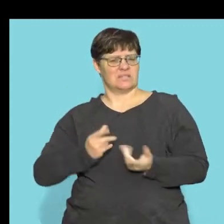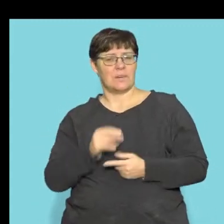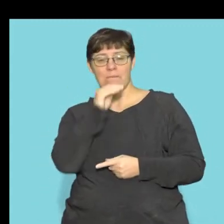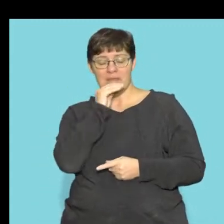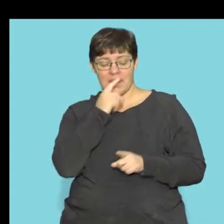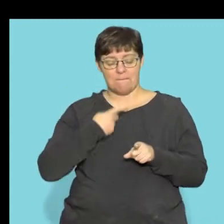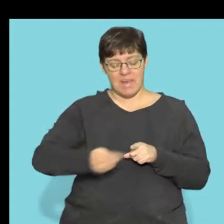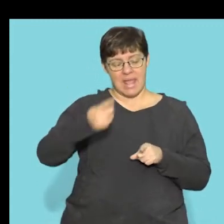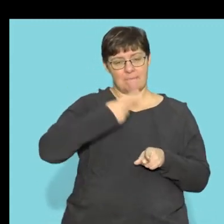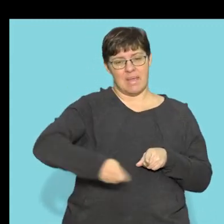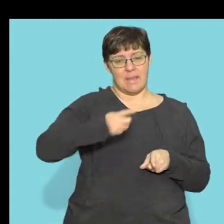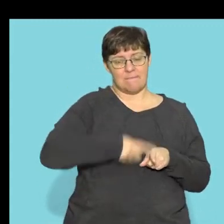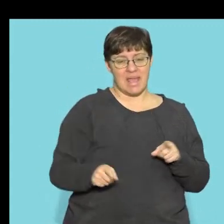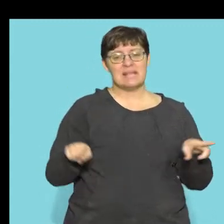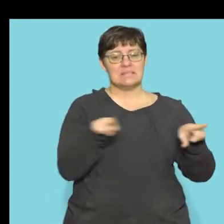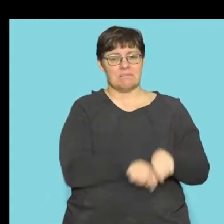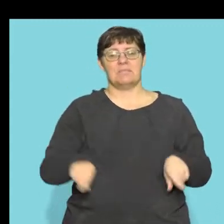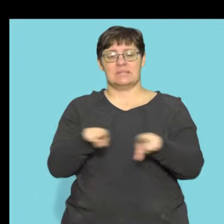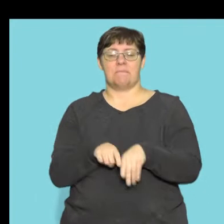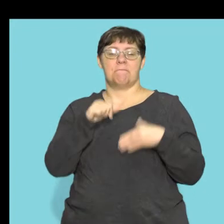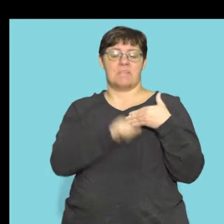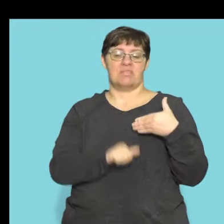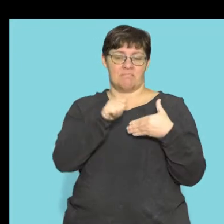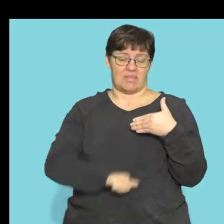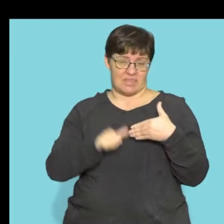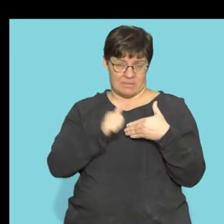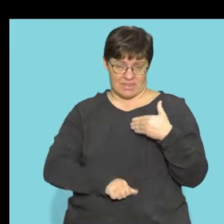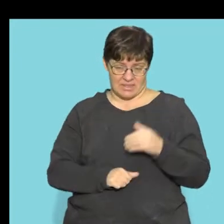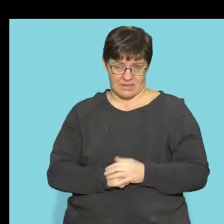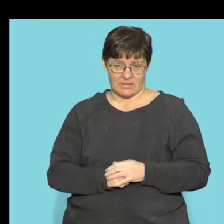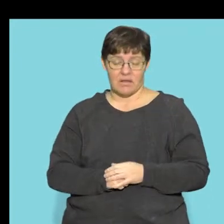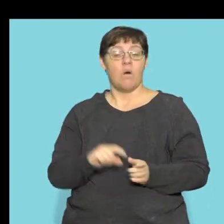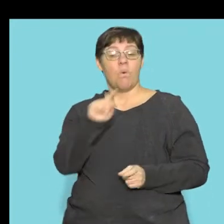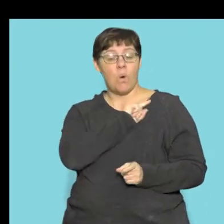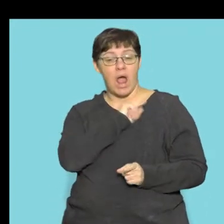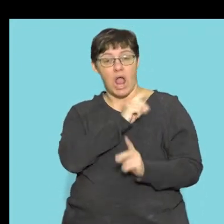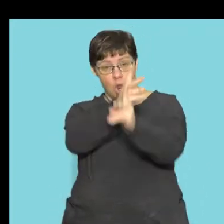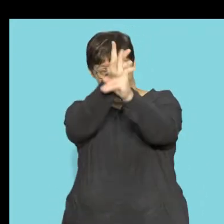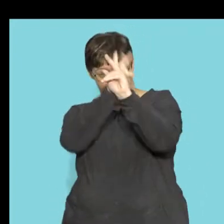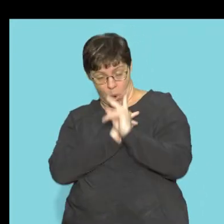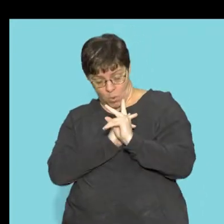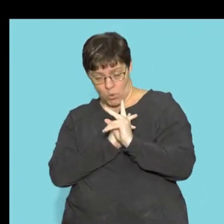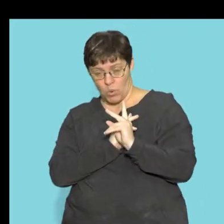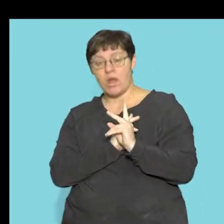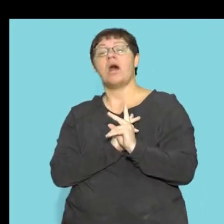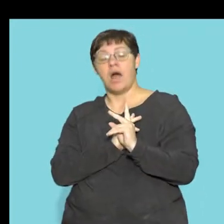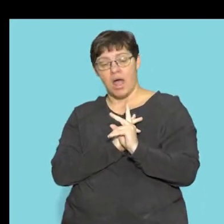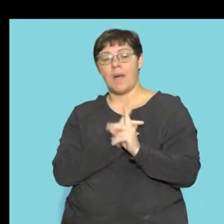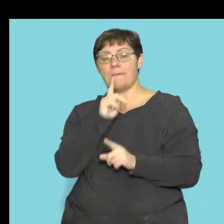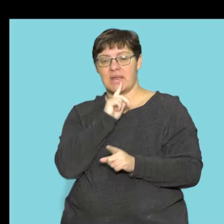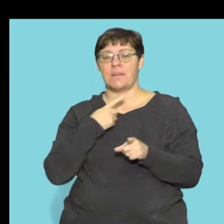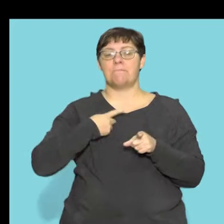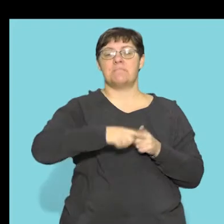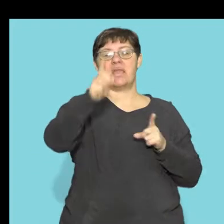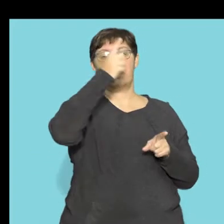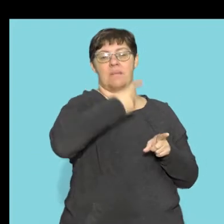equal payments or installments that are made solely to pay back a loan or a bond